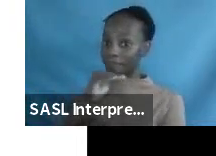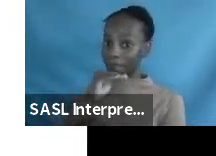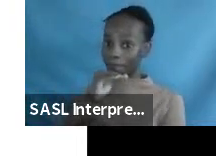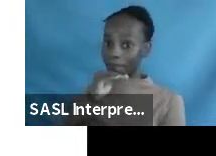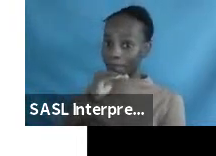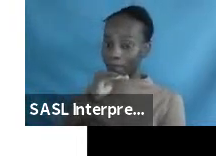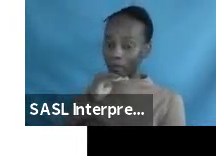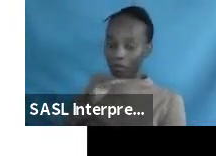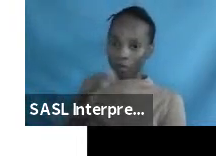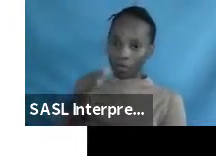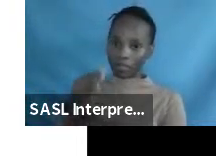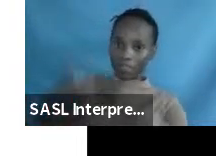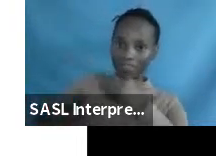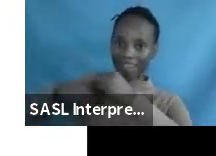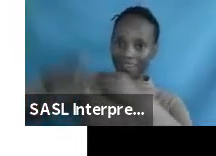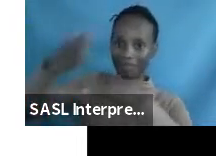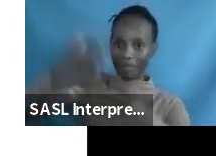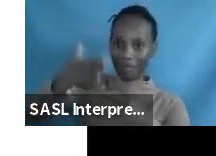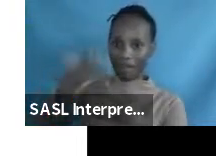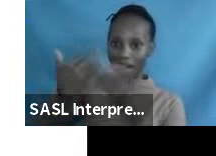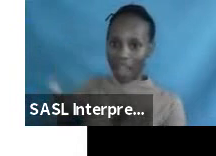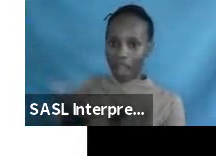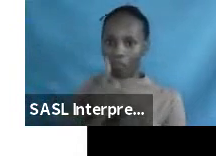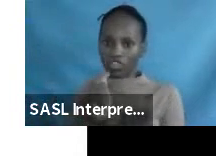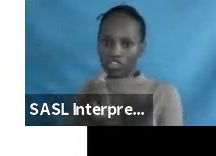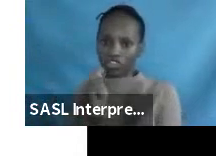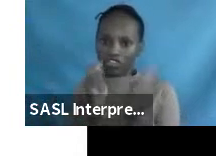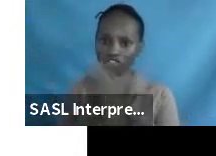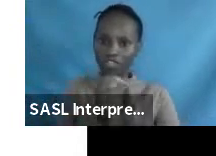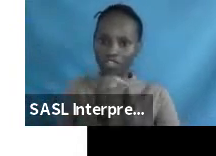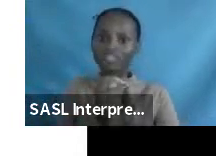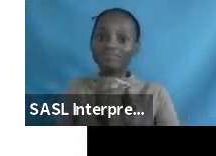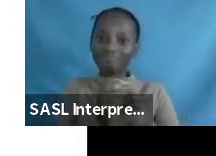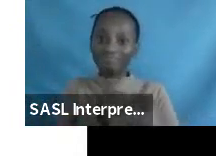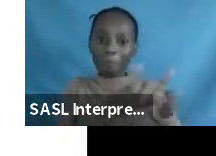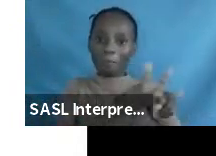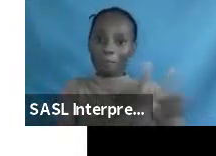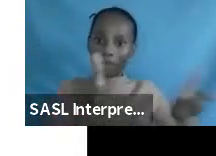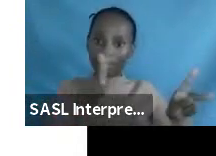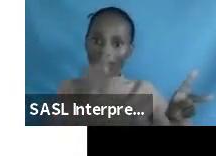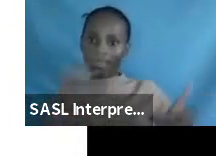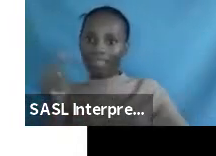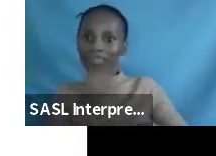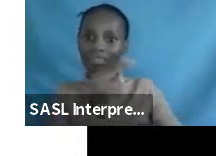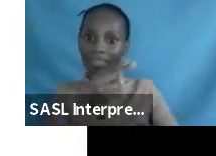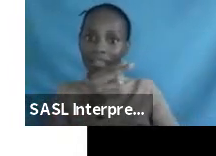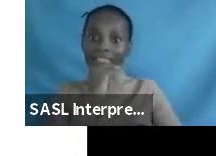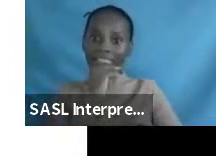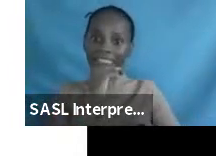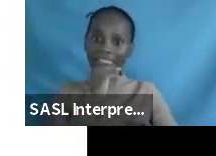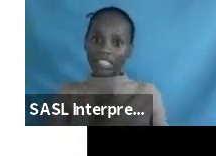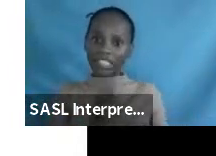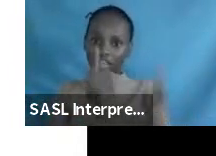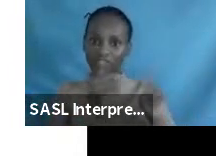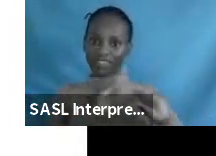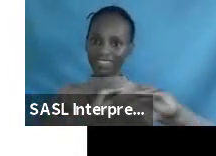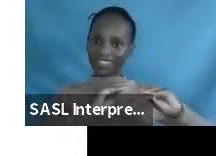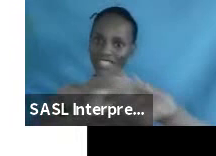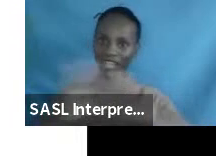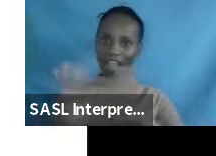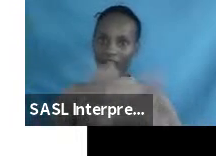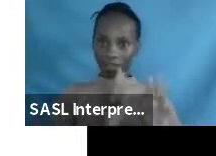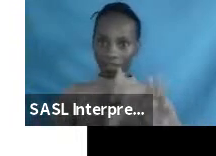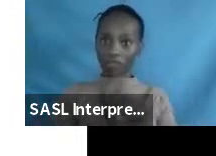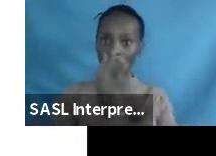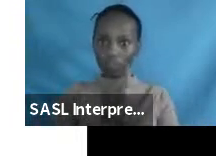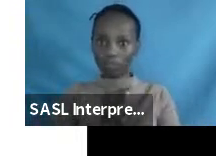change public perceptions on the dangers of IP and specifically counterfeit? Of course, at